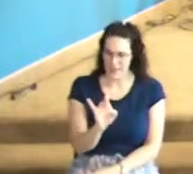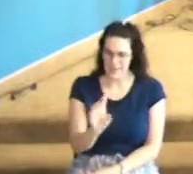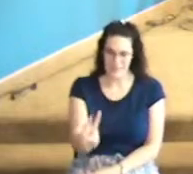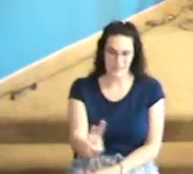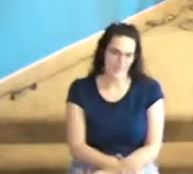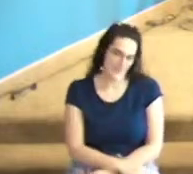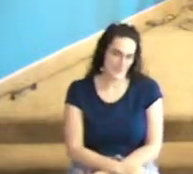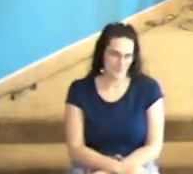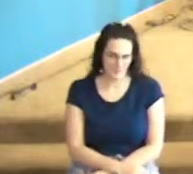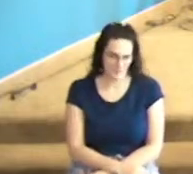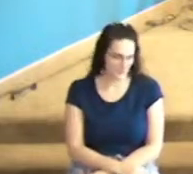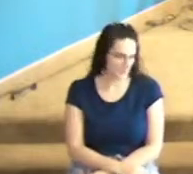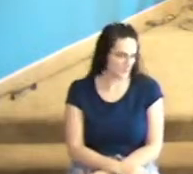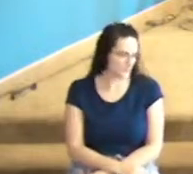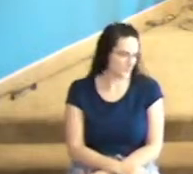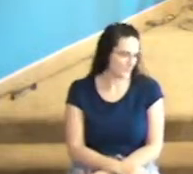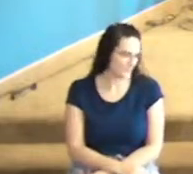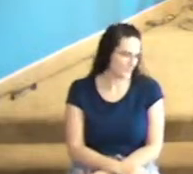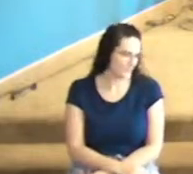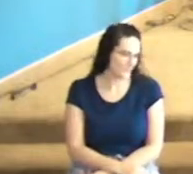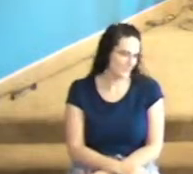86.